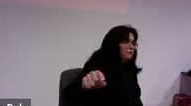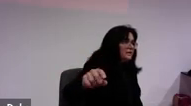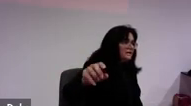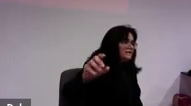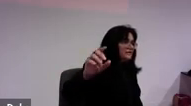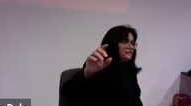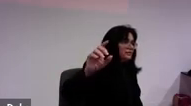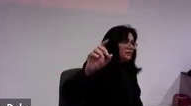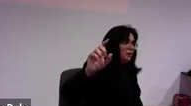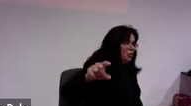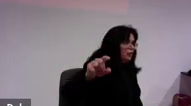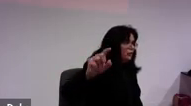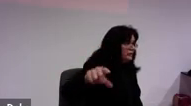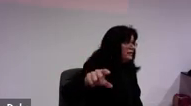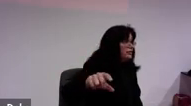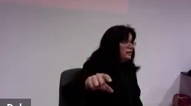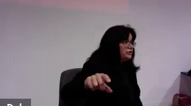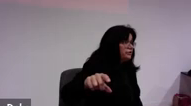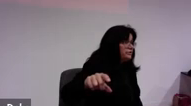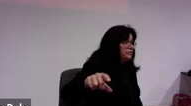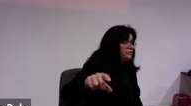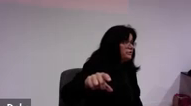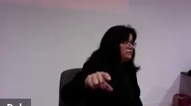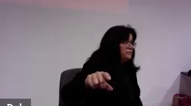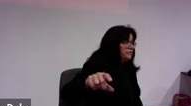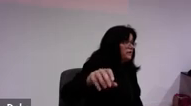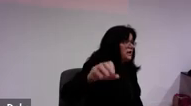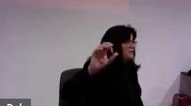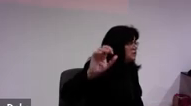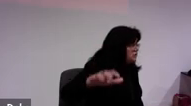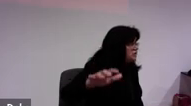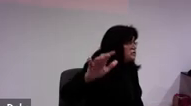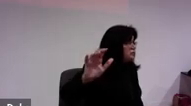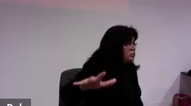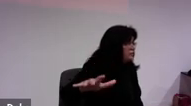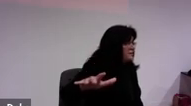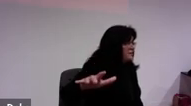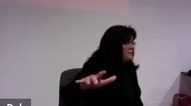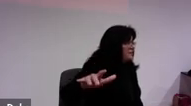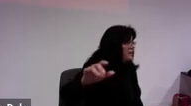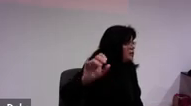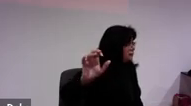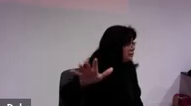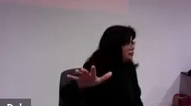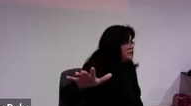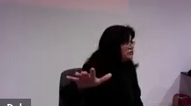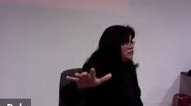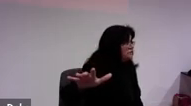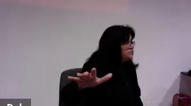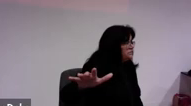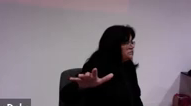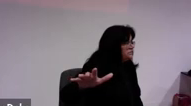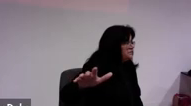where poverty is a word of their creation and the conditions for poverty are